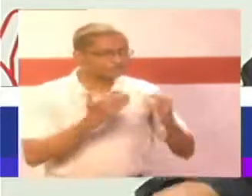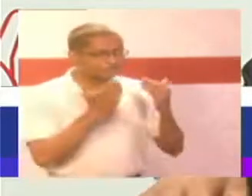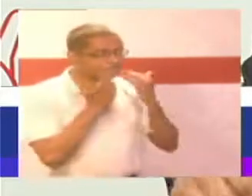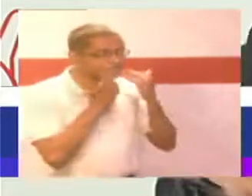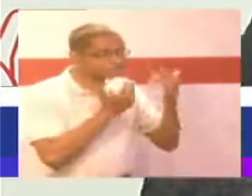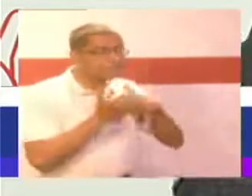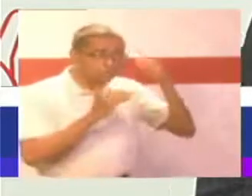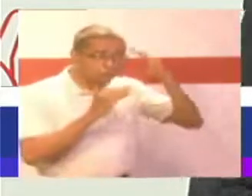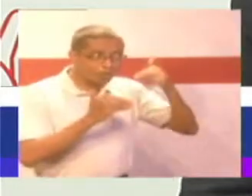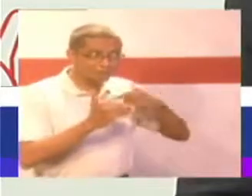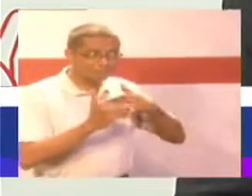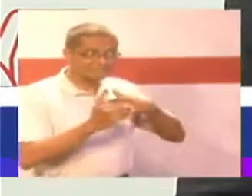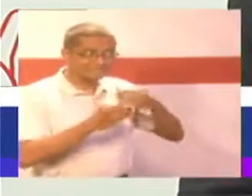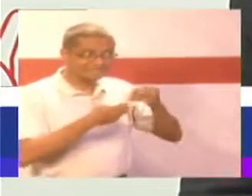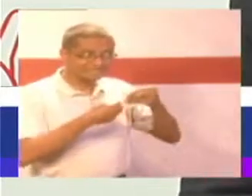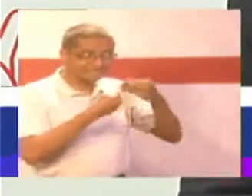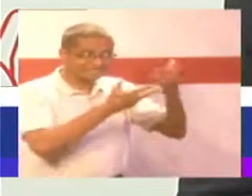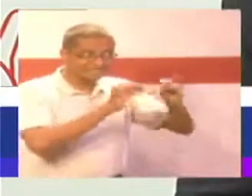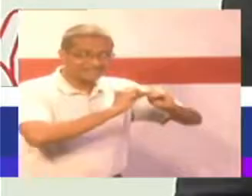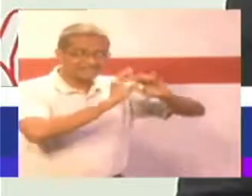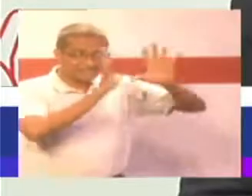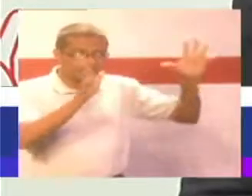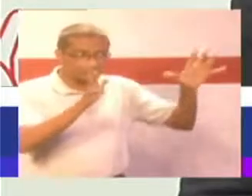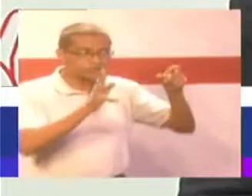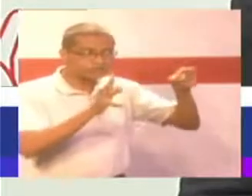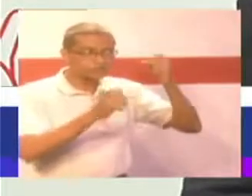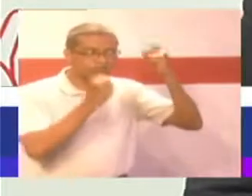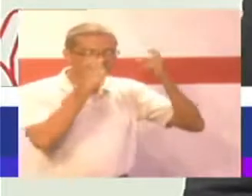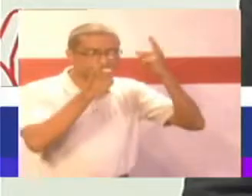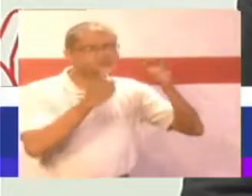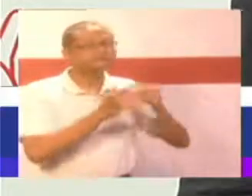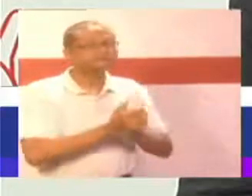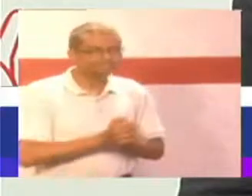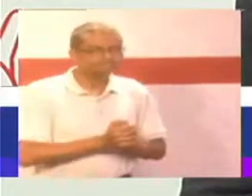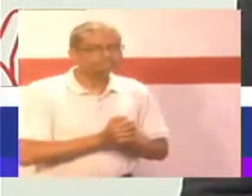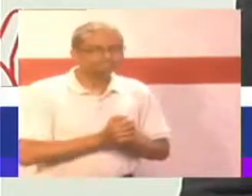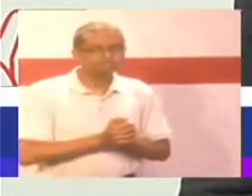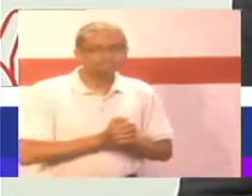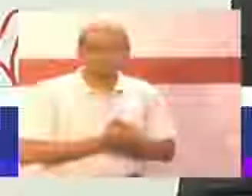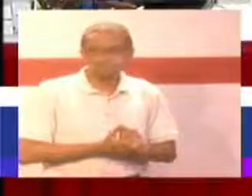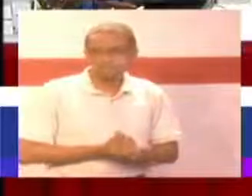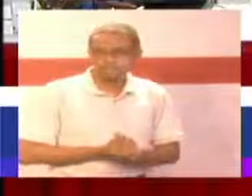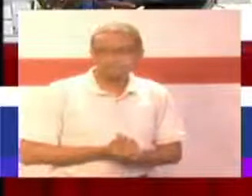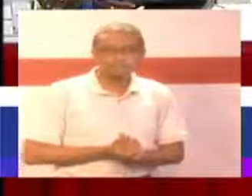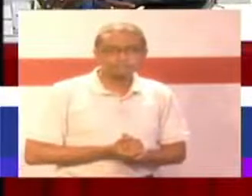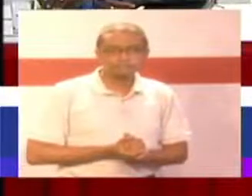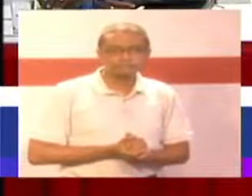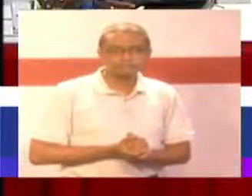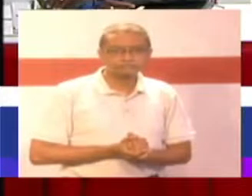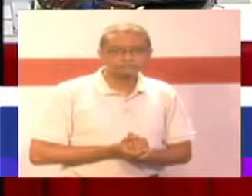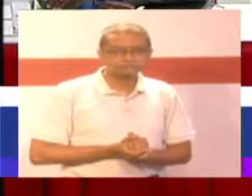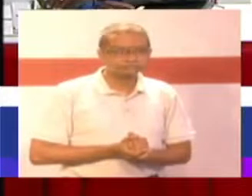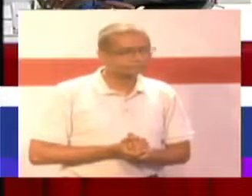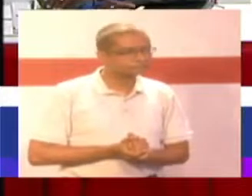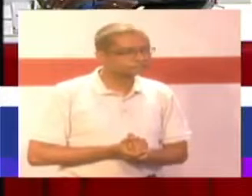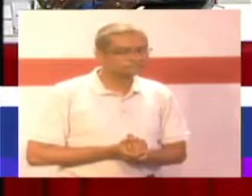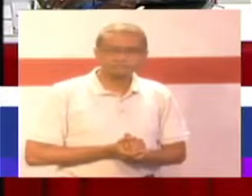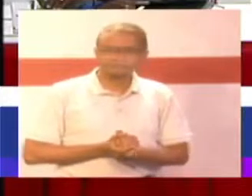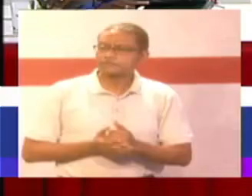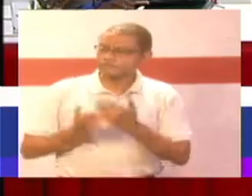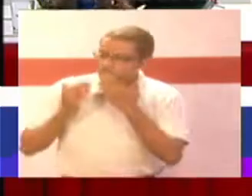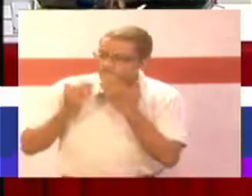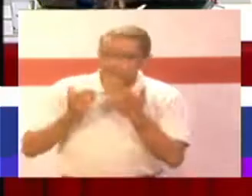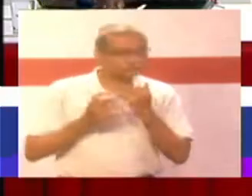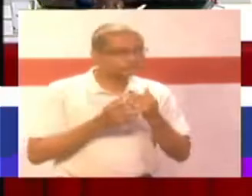I have given you a comprehensive report on this question. Thank you very much. Go across to